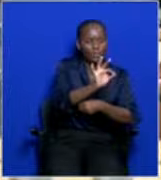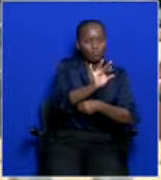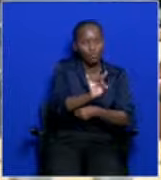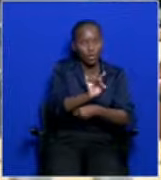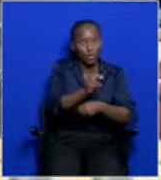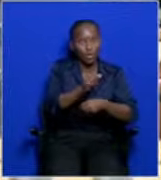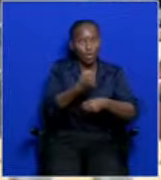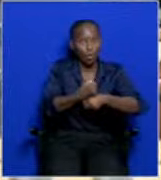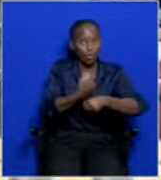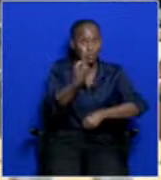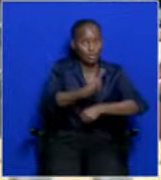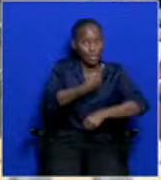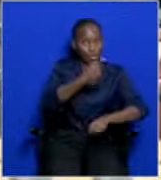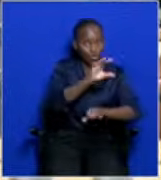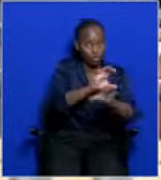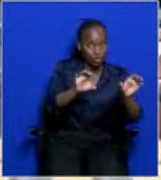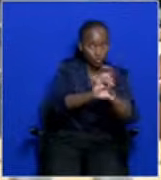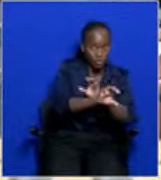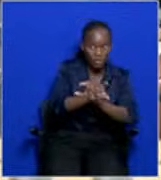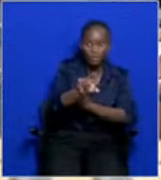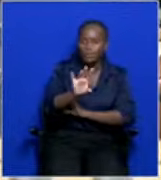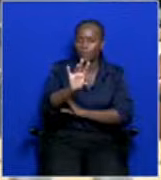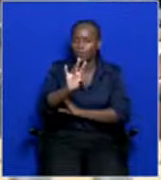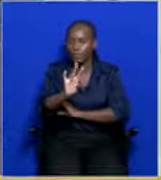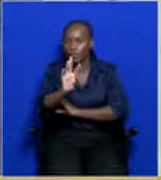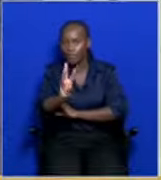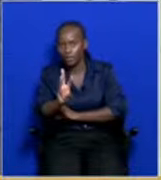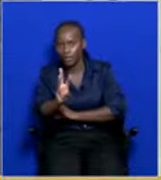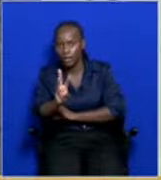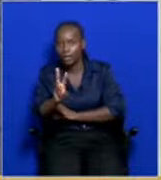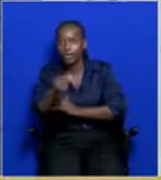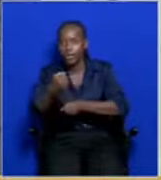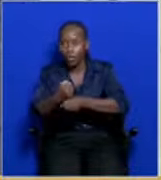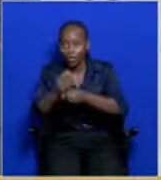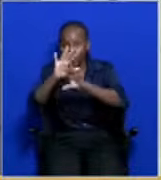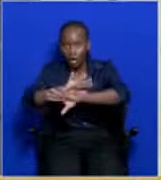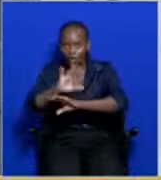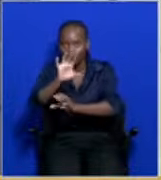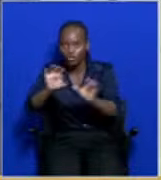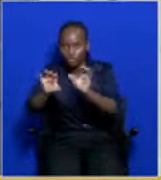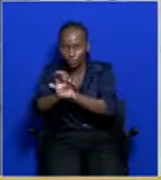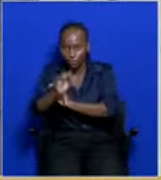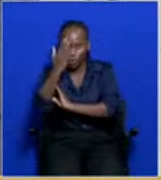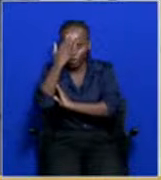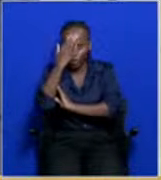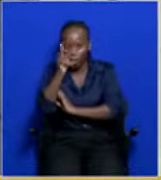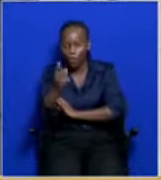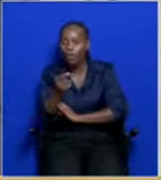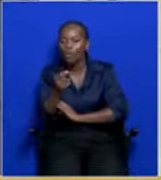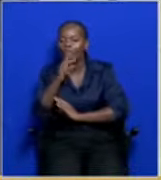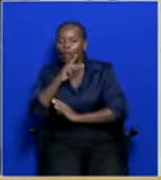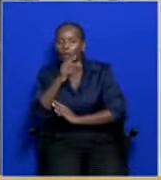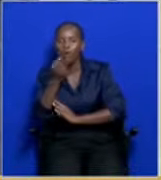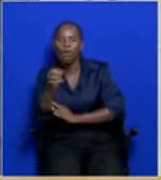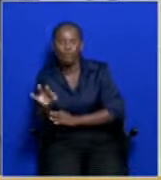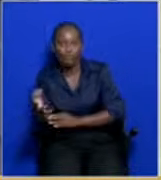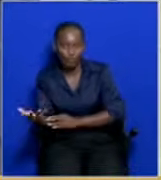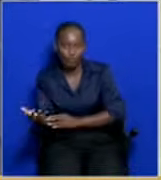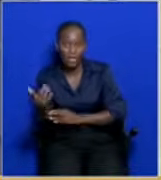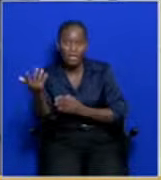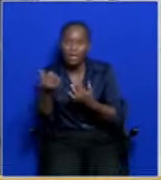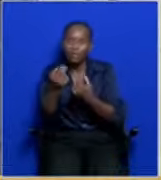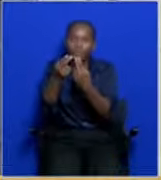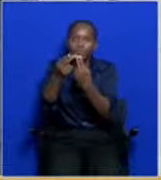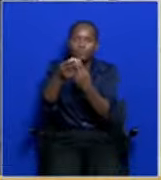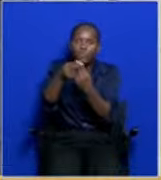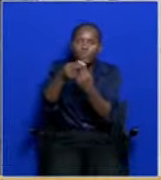Wednesday, Thursday is working night shift, and then it's off. So this specialized unit will never know. Somebody decide to